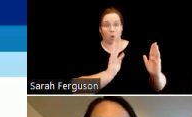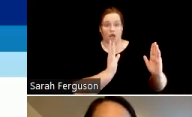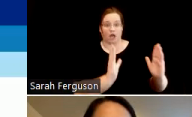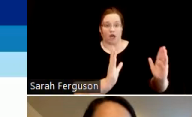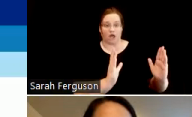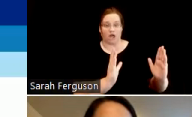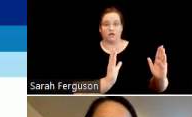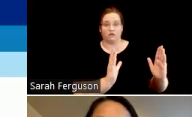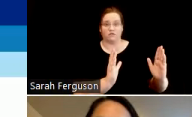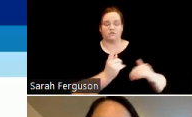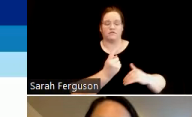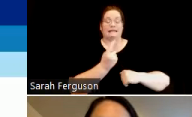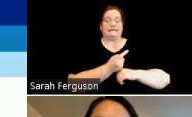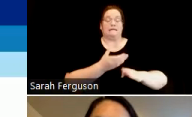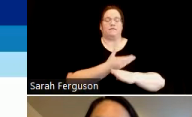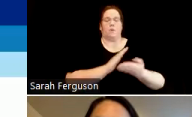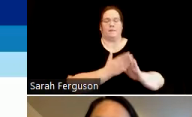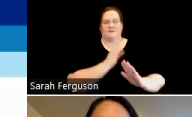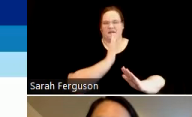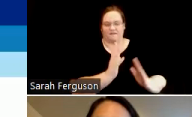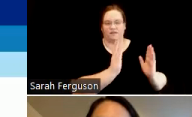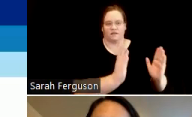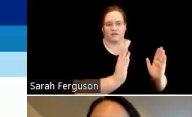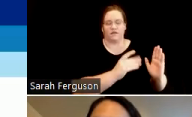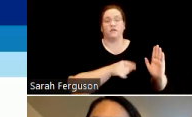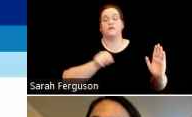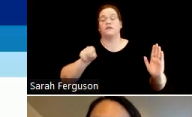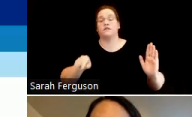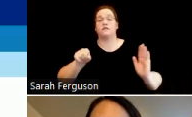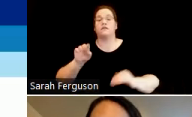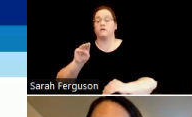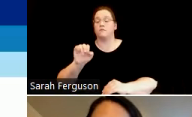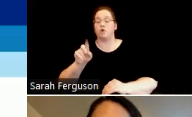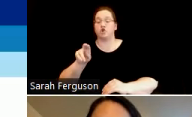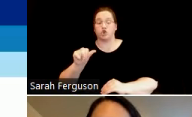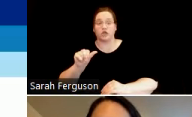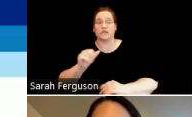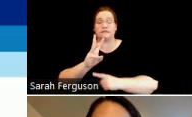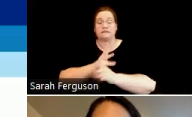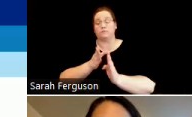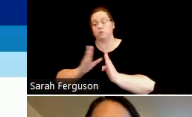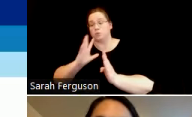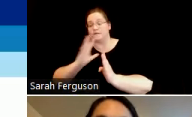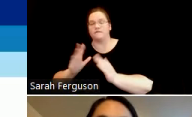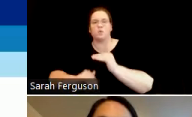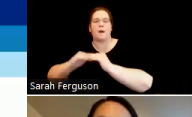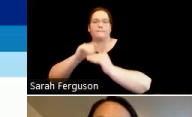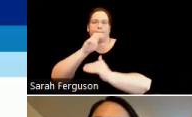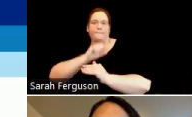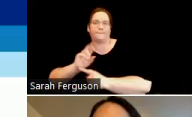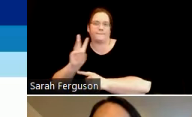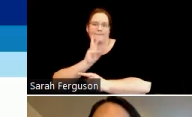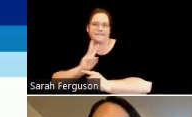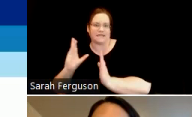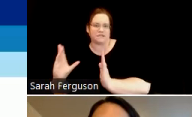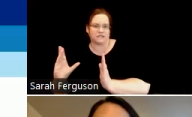day before age 5. And the Moderna trial included kids 6 months through 5 years of age, so up to 6.